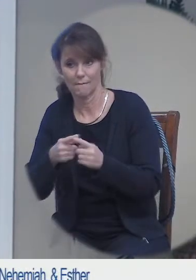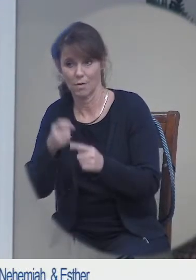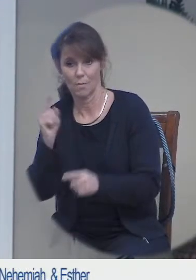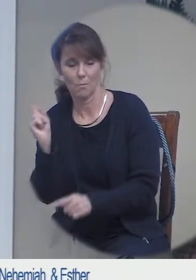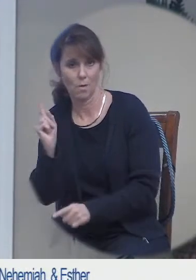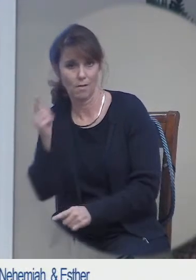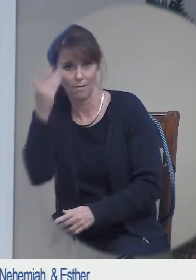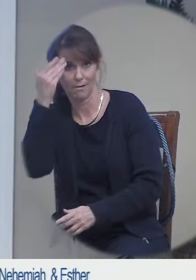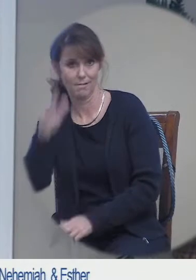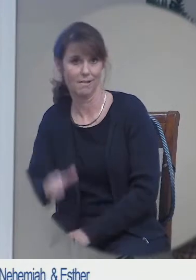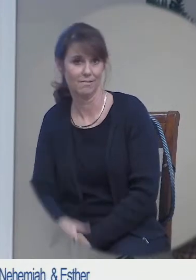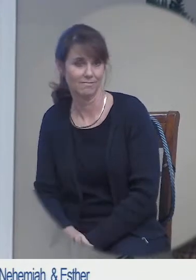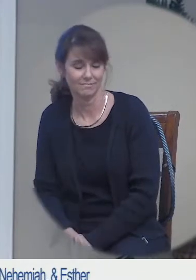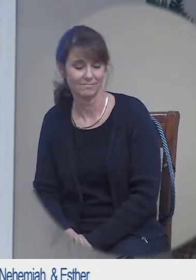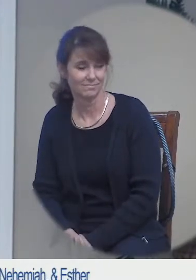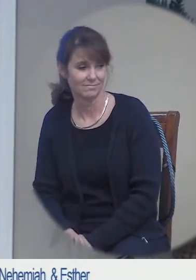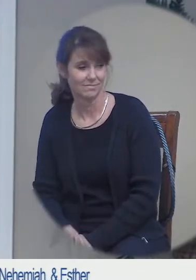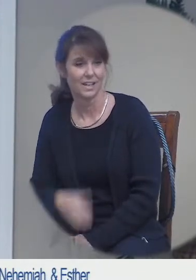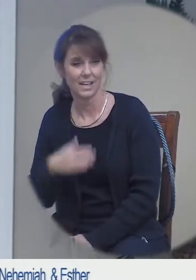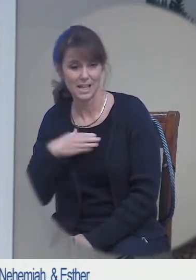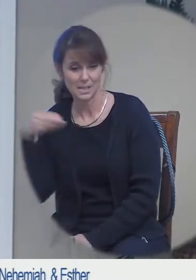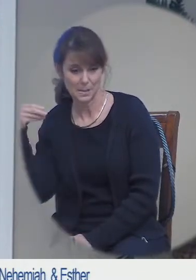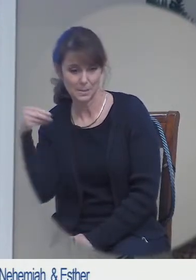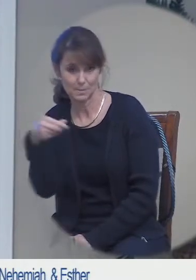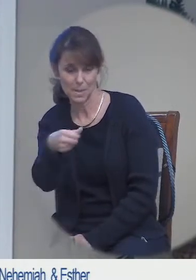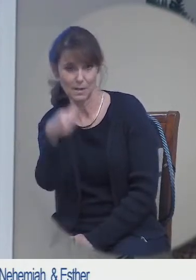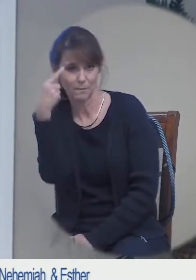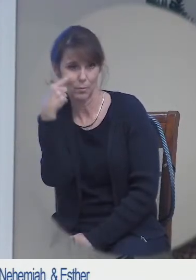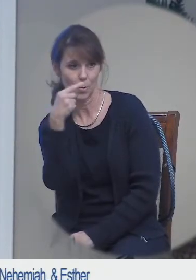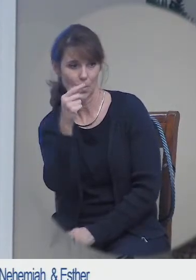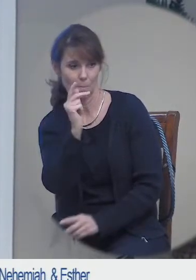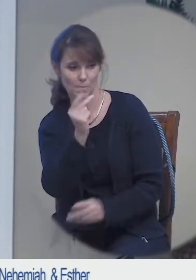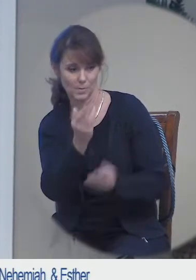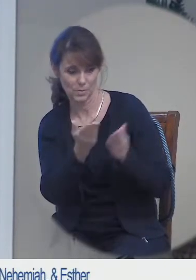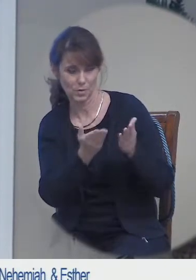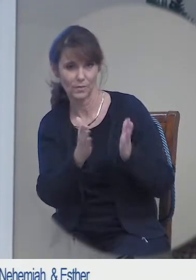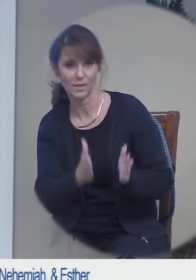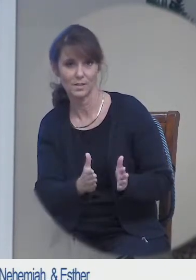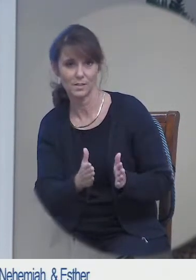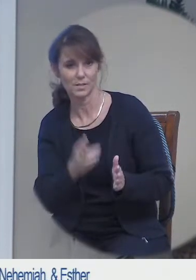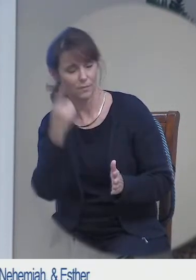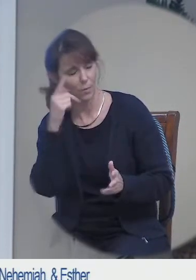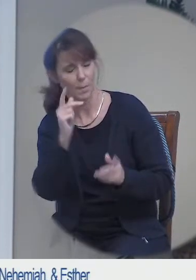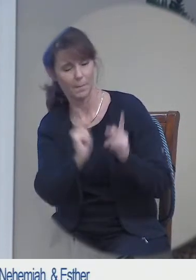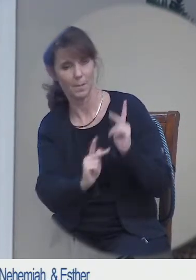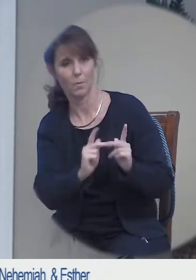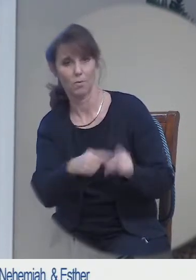somewhere, and he was spending it on behalf of them. Good question. No.